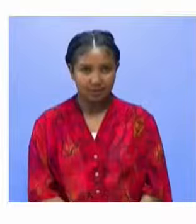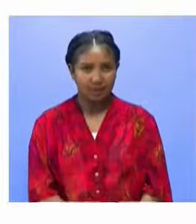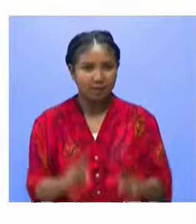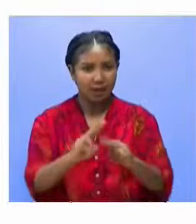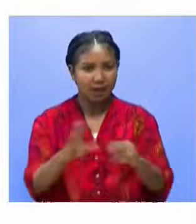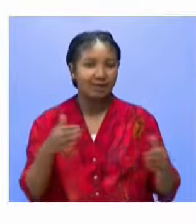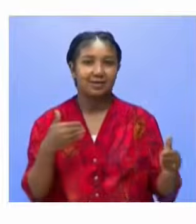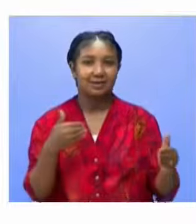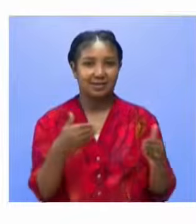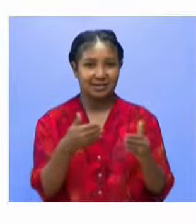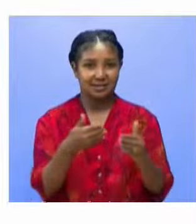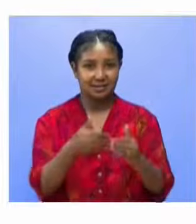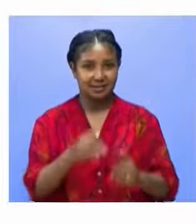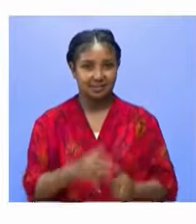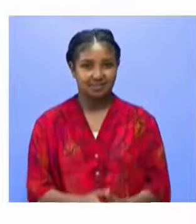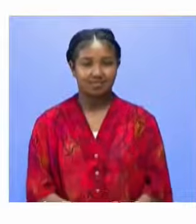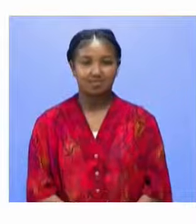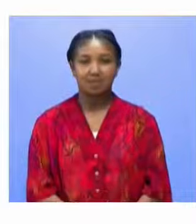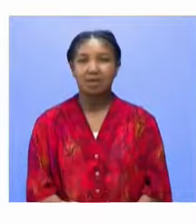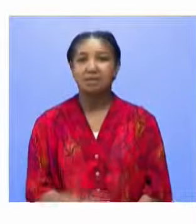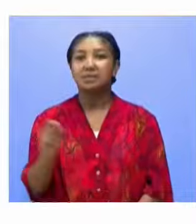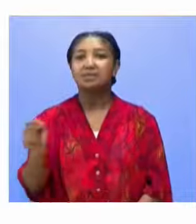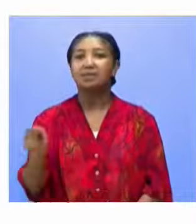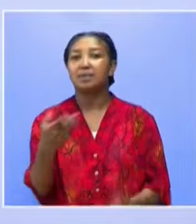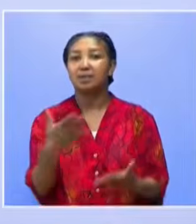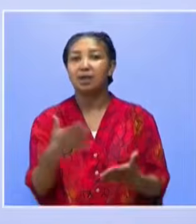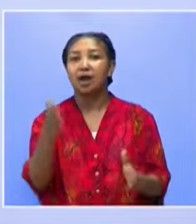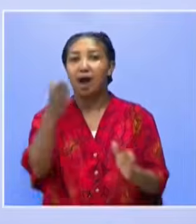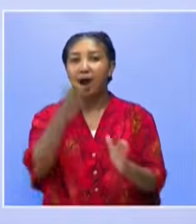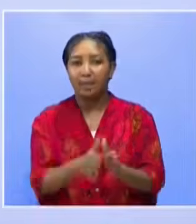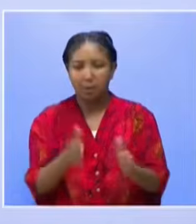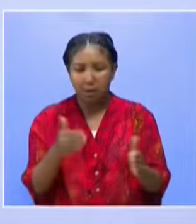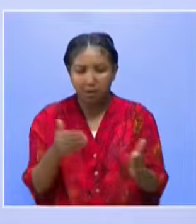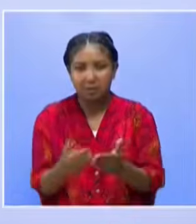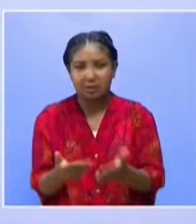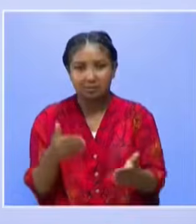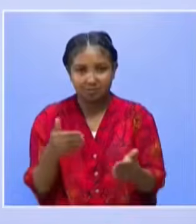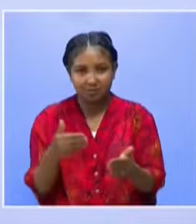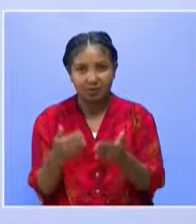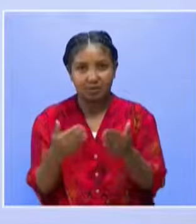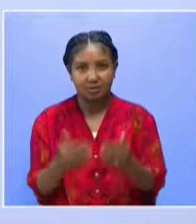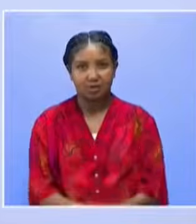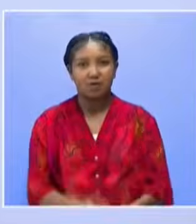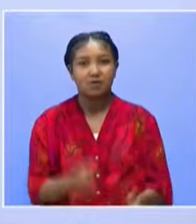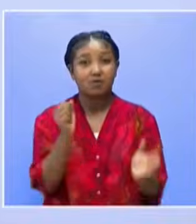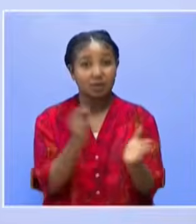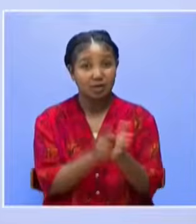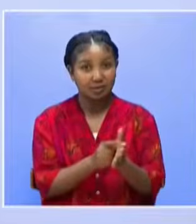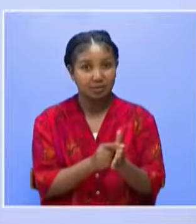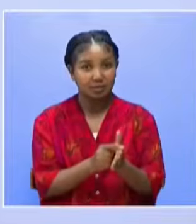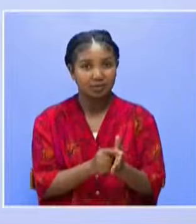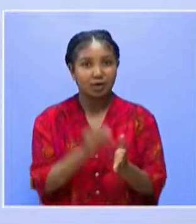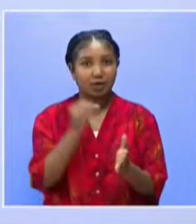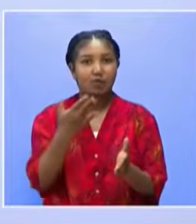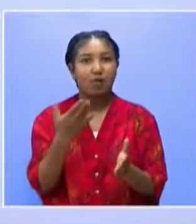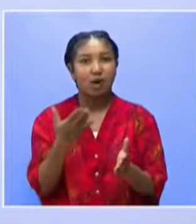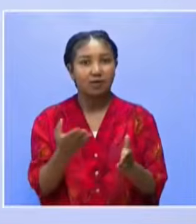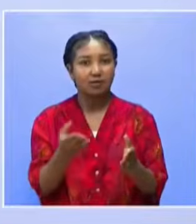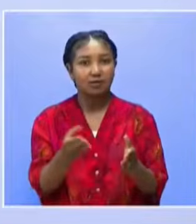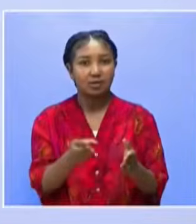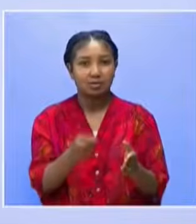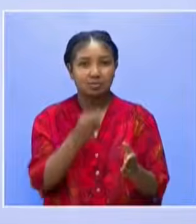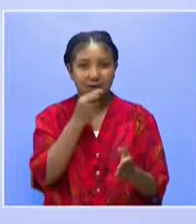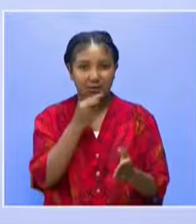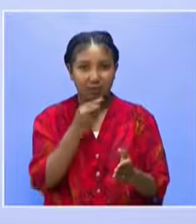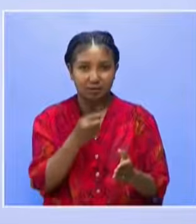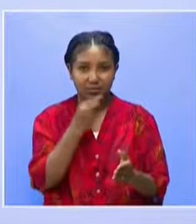Very recently. Something which happened very recently. For example, if you have had your